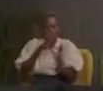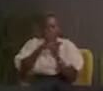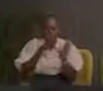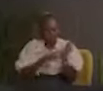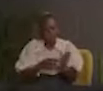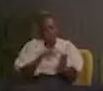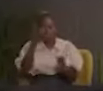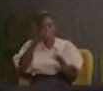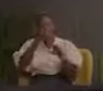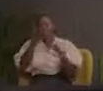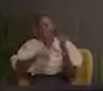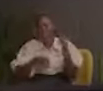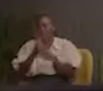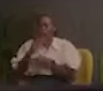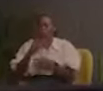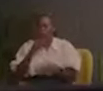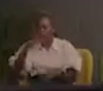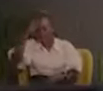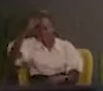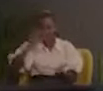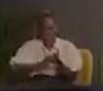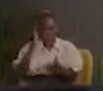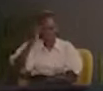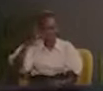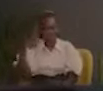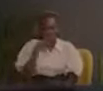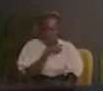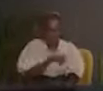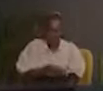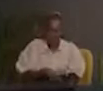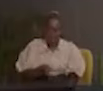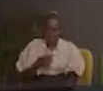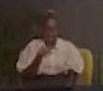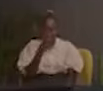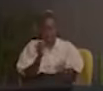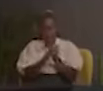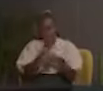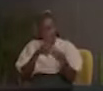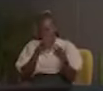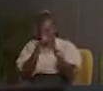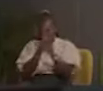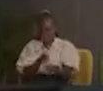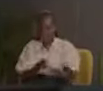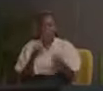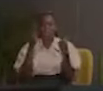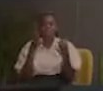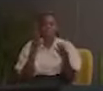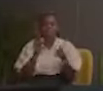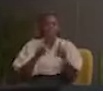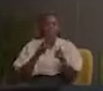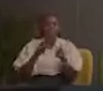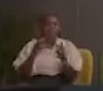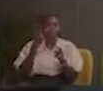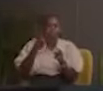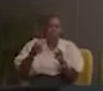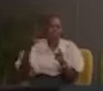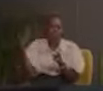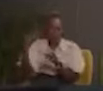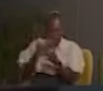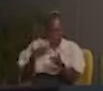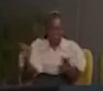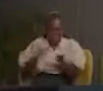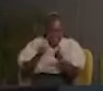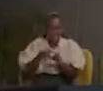because God is not a man that he should lie. And can I tell you, with all due respect, there were many people who saw the same things we saw, but they